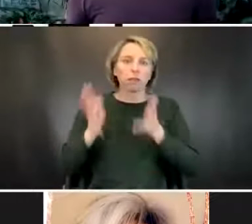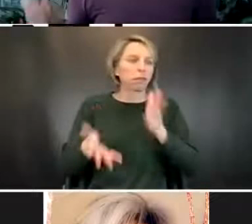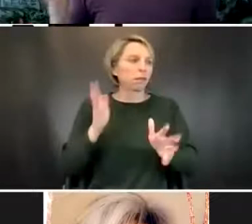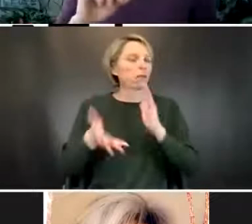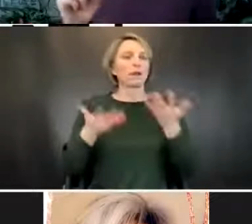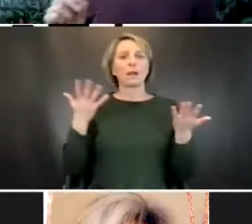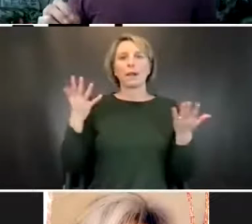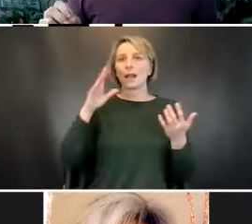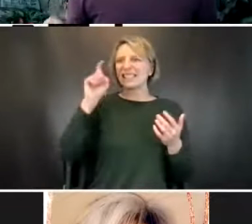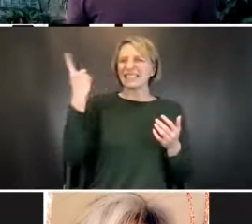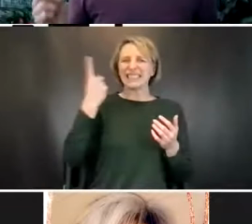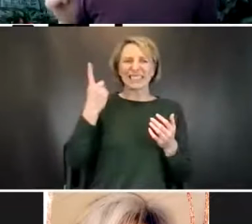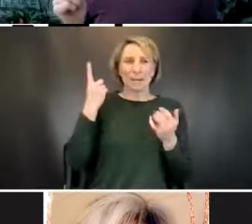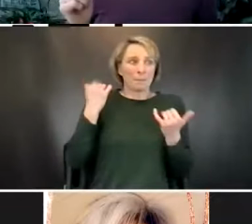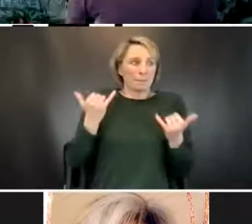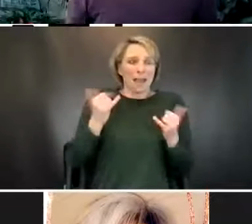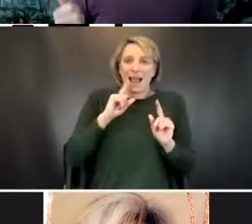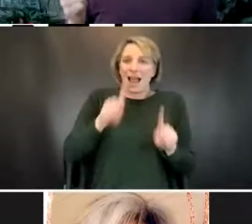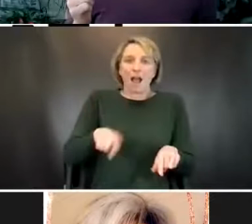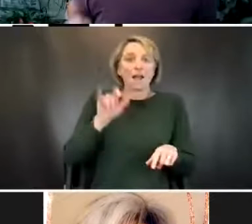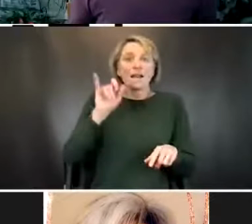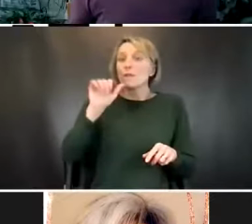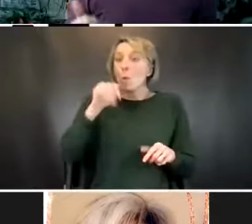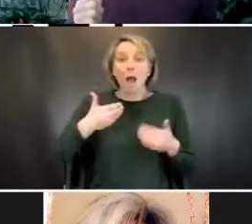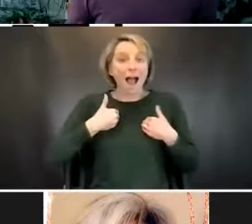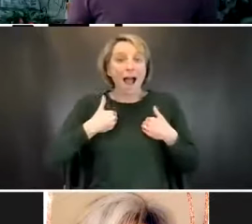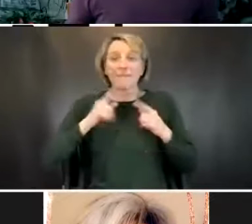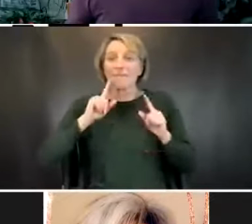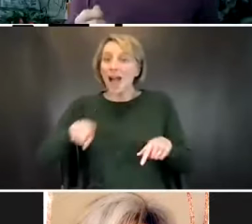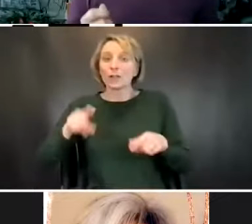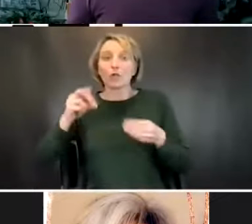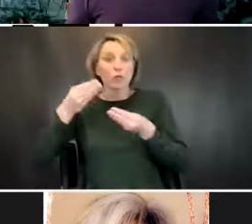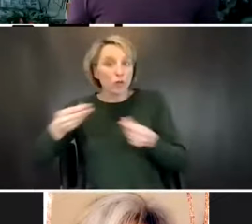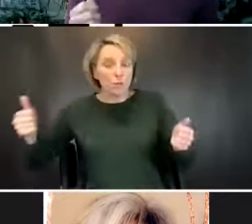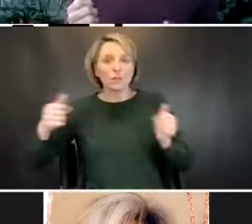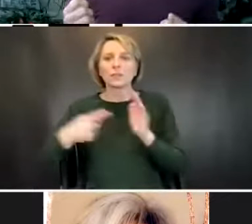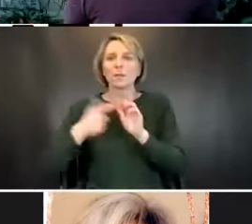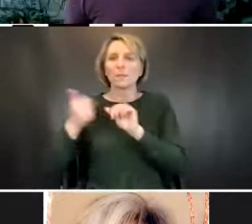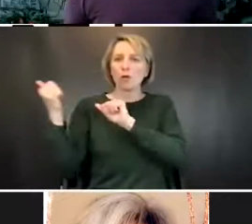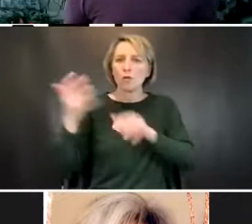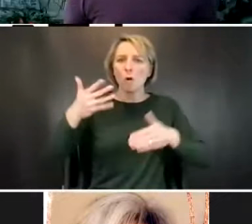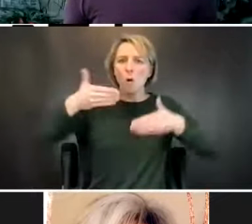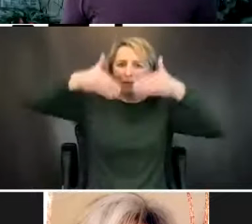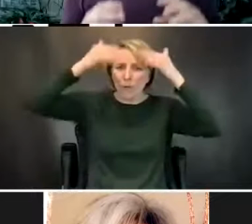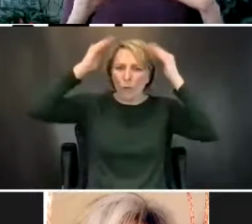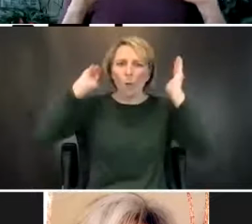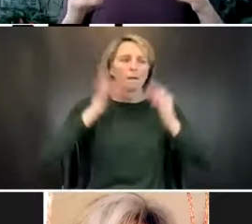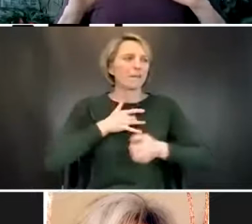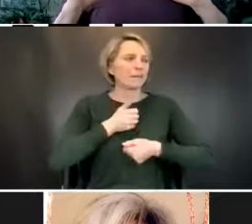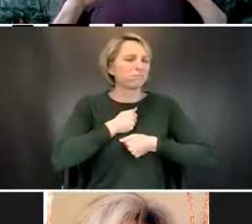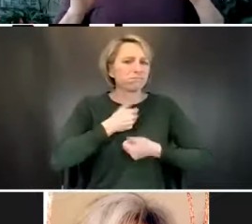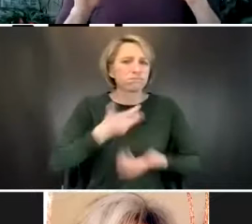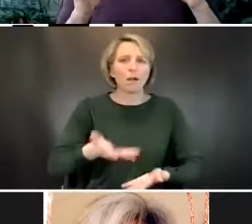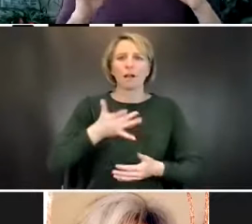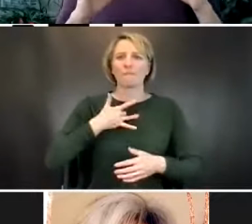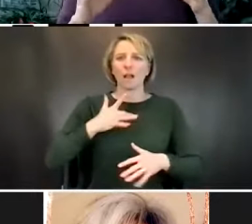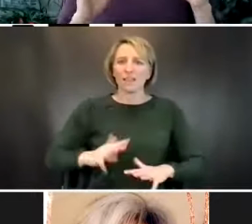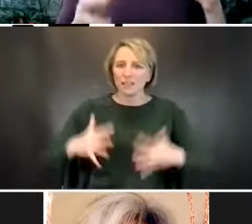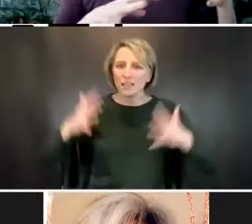immediate remedy. If without that remedy, it causes an experience of fatigue, overwhelm, anxiety, and frustration. So those are some